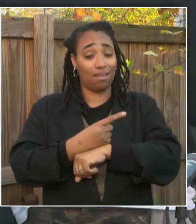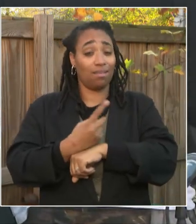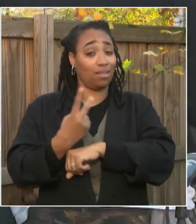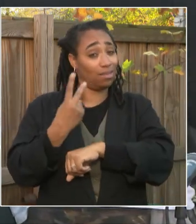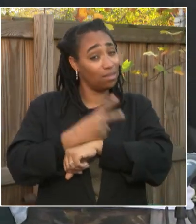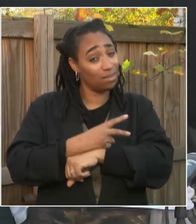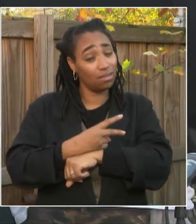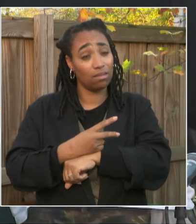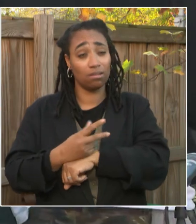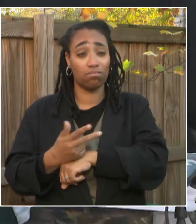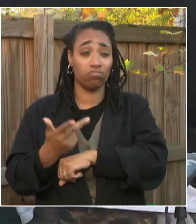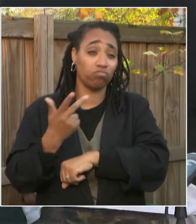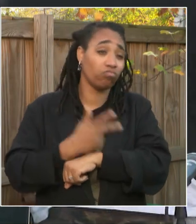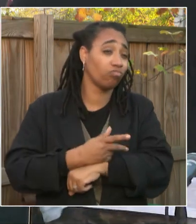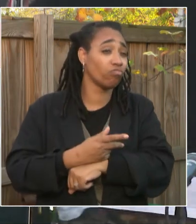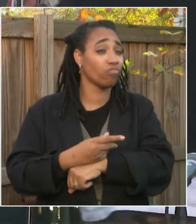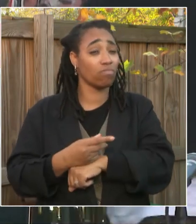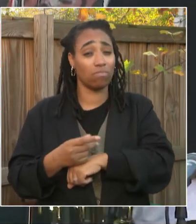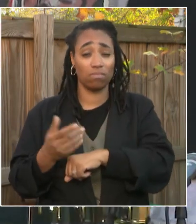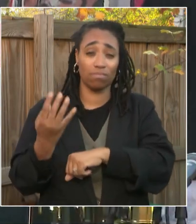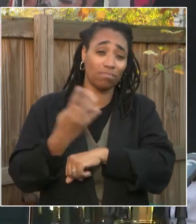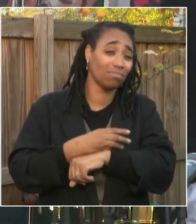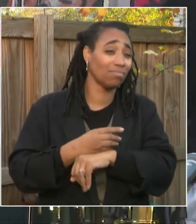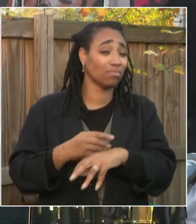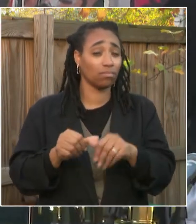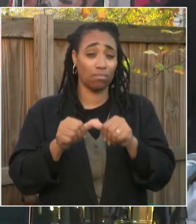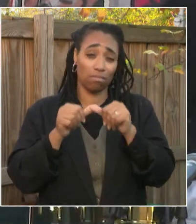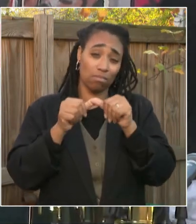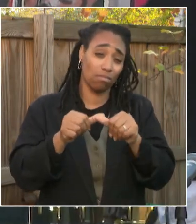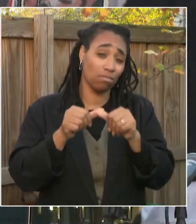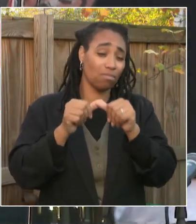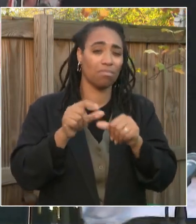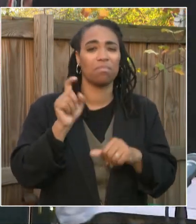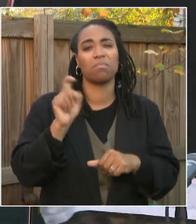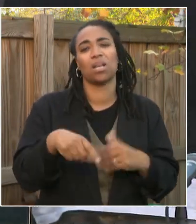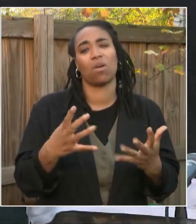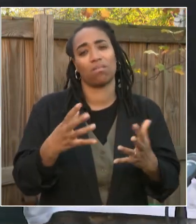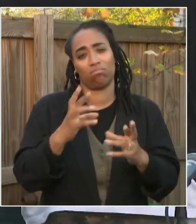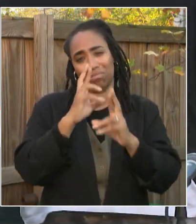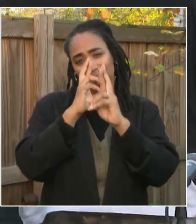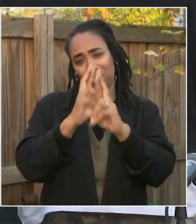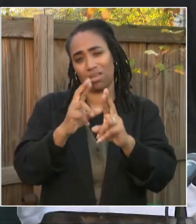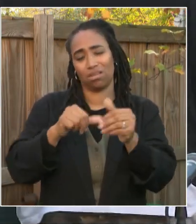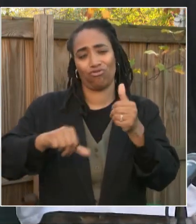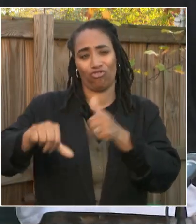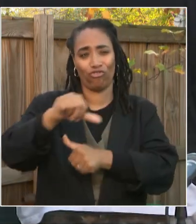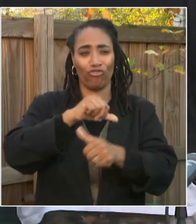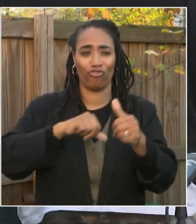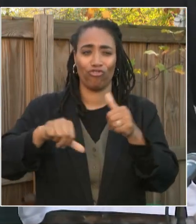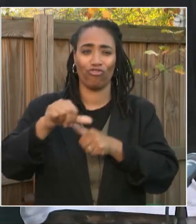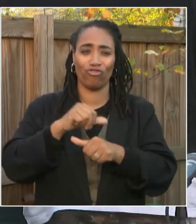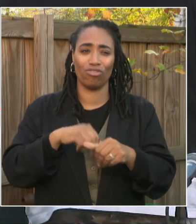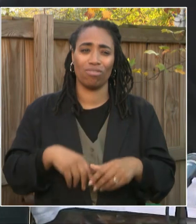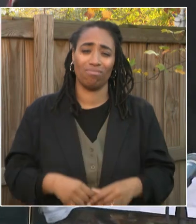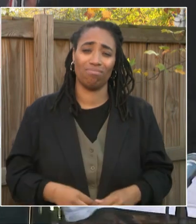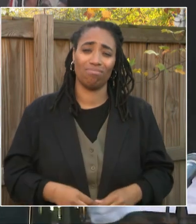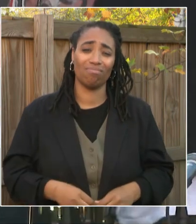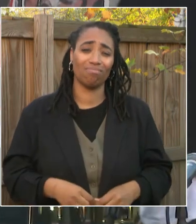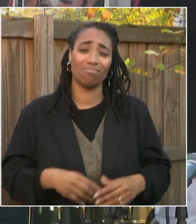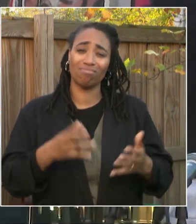And it's not just one band. It's a lot of us out here, and we all striving to take care of our people. But let's keep the beat going, and let's keep doing